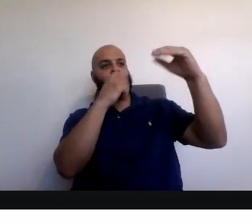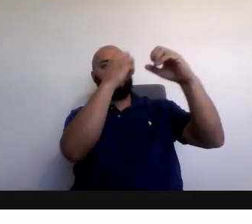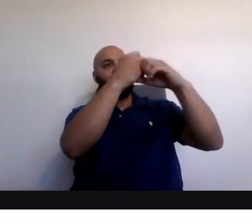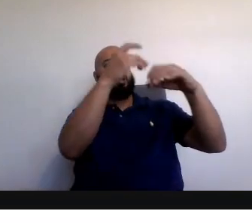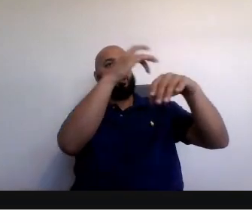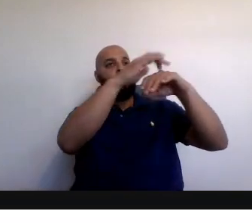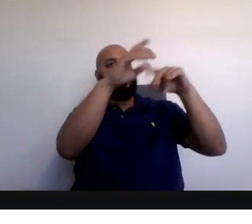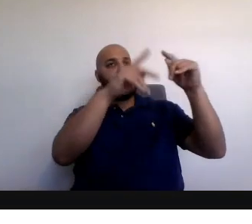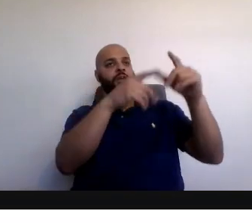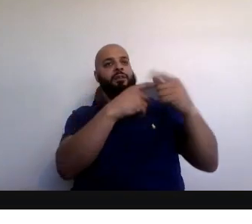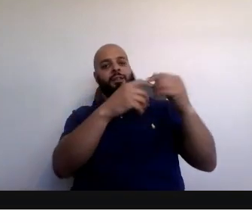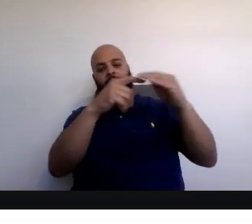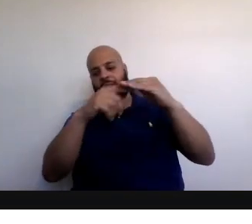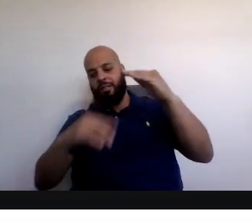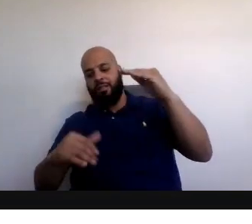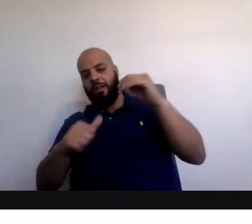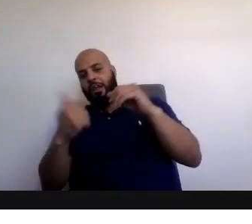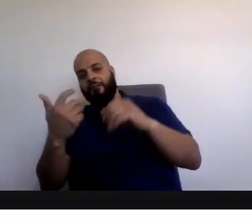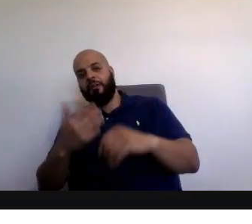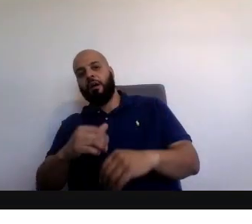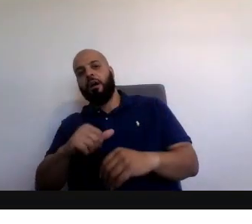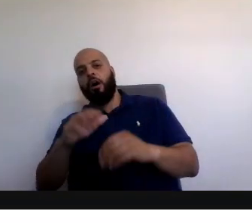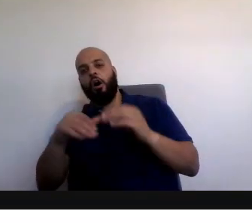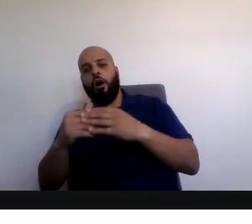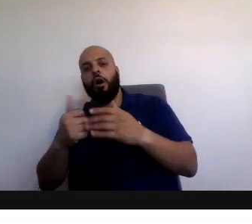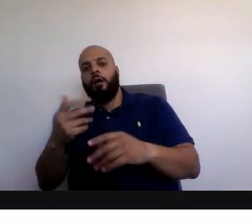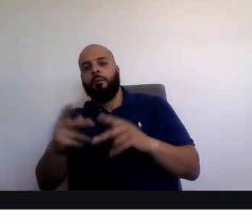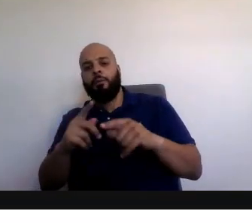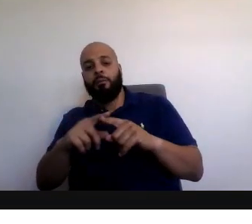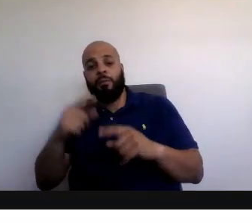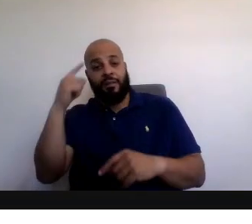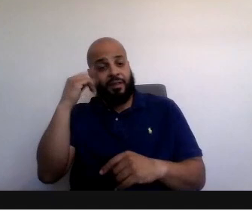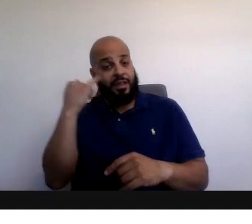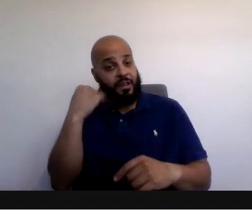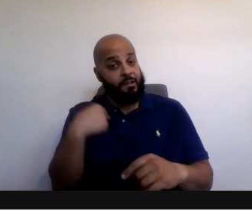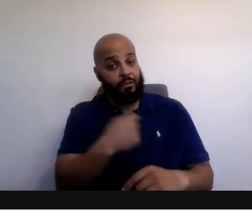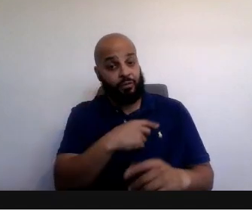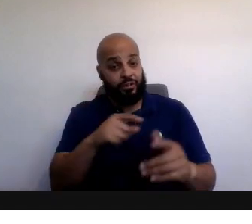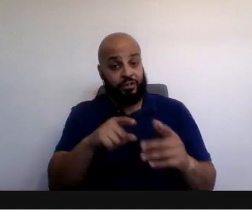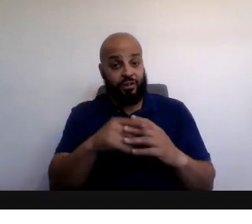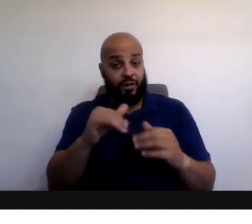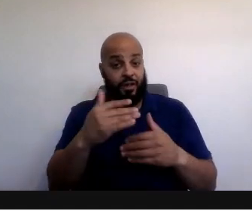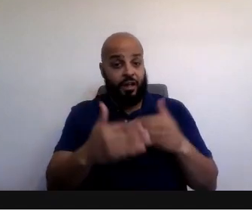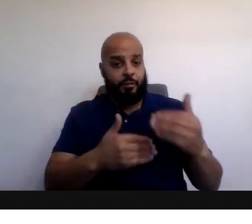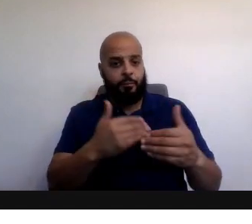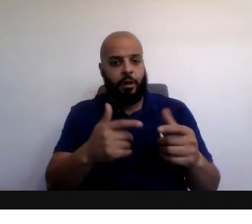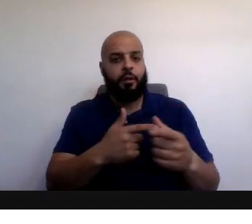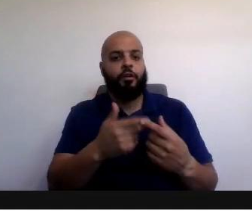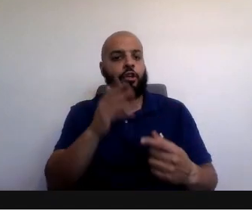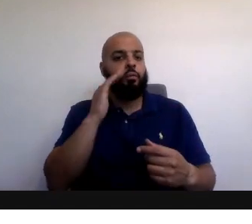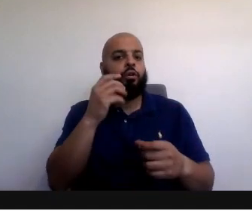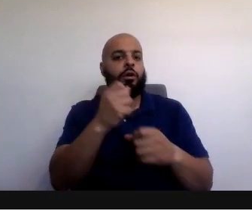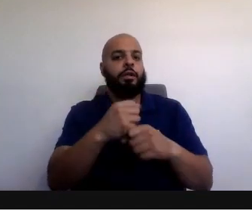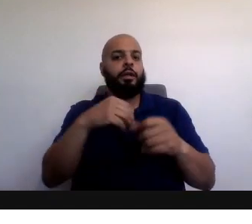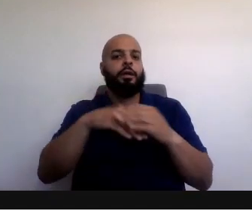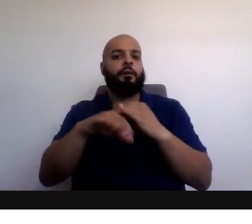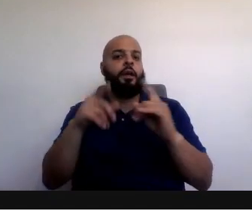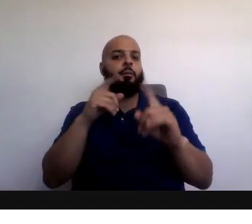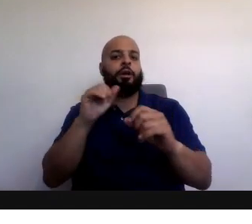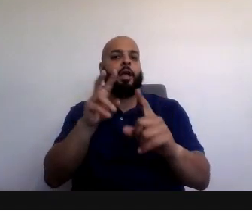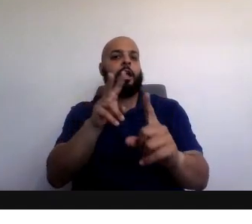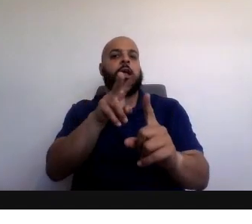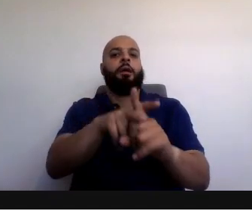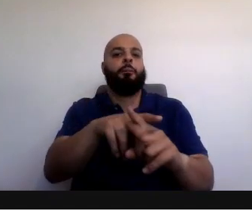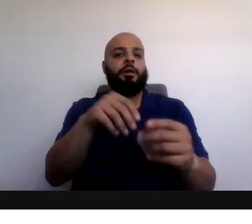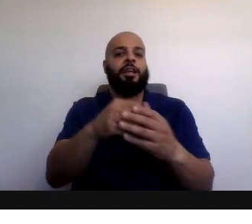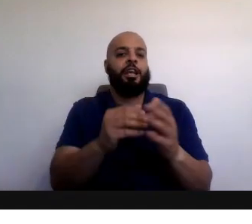everybody else. But I think as soon as we start that process, the sooner we'll get to the point where we can implement more omics in regular